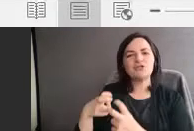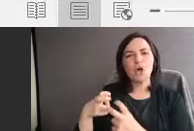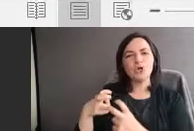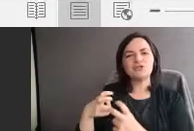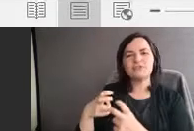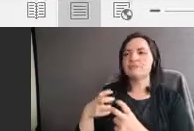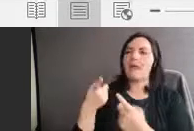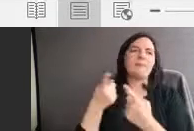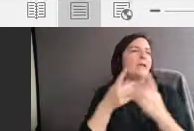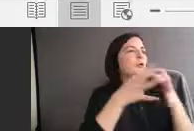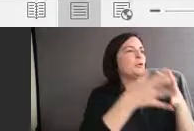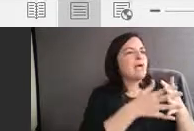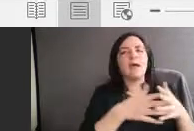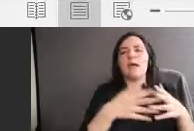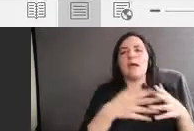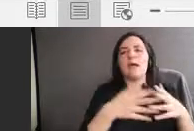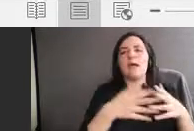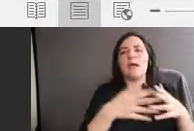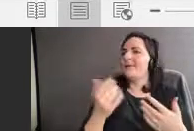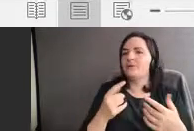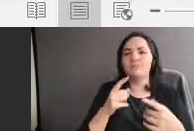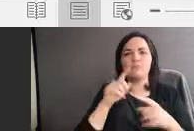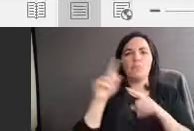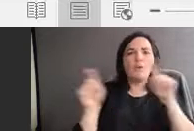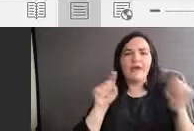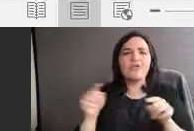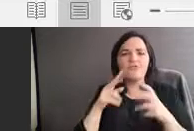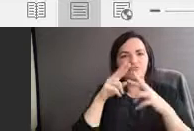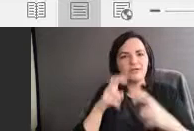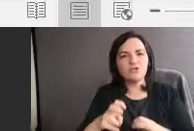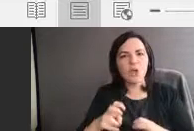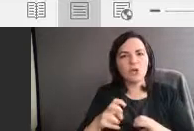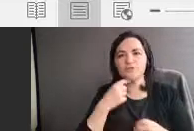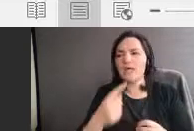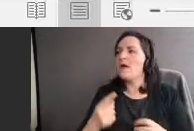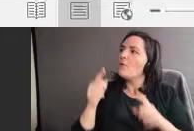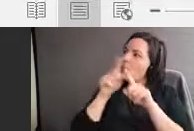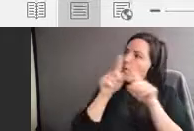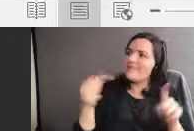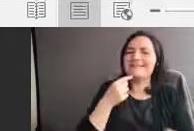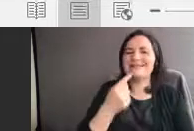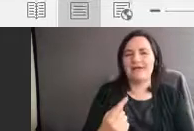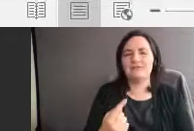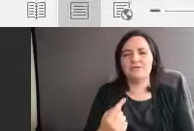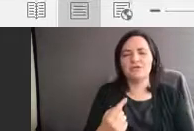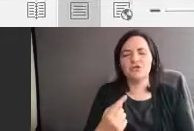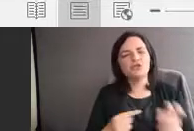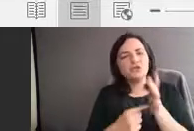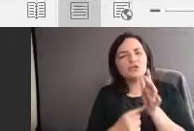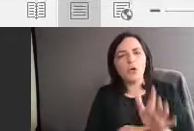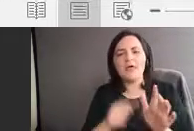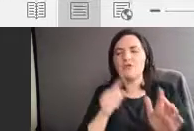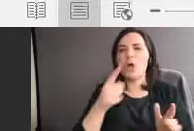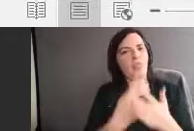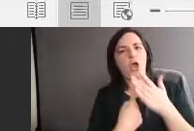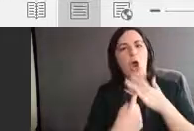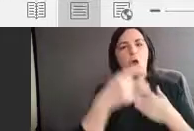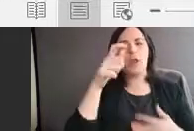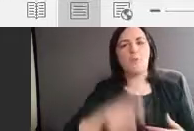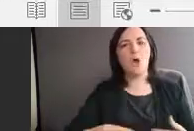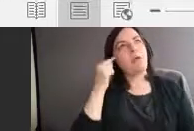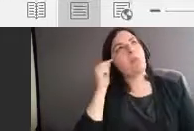demonstrate, show that this is important beyond just you. Lots of people are thinking about the importance of this. So